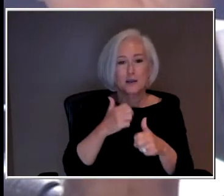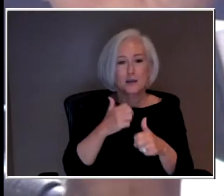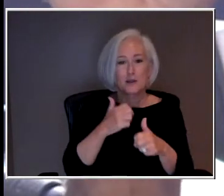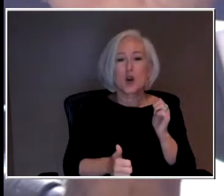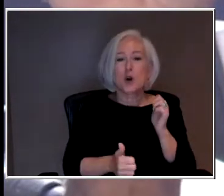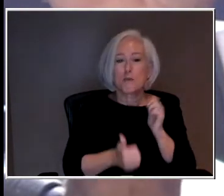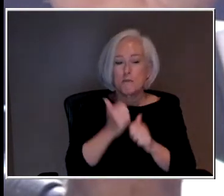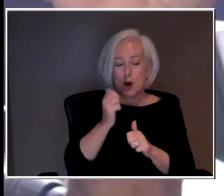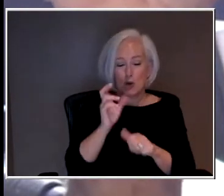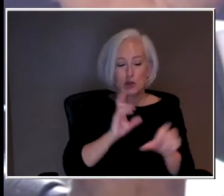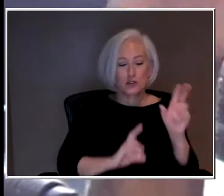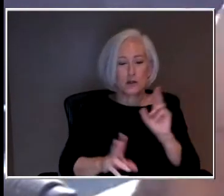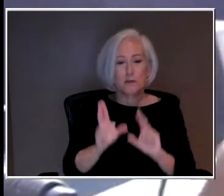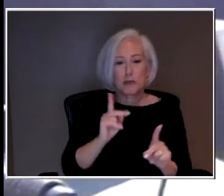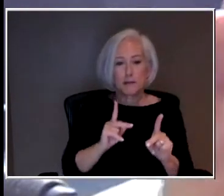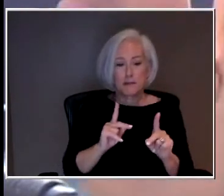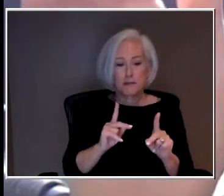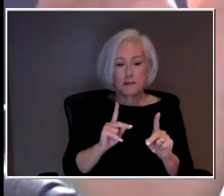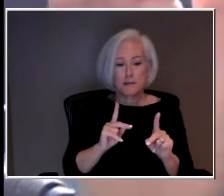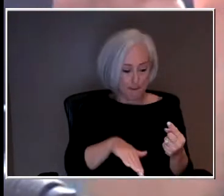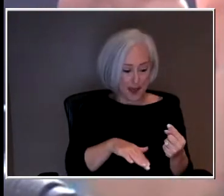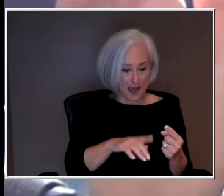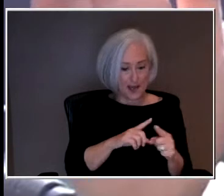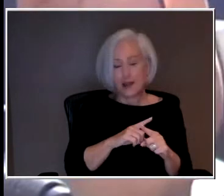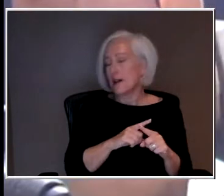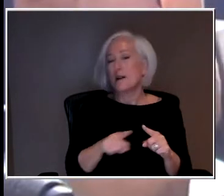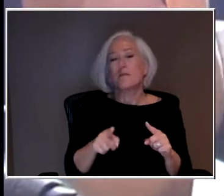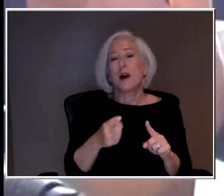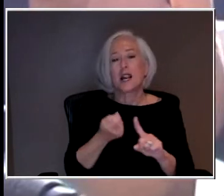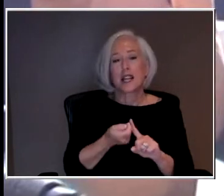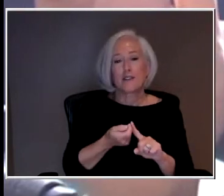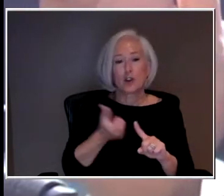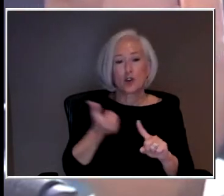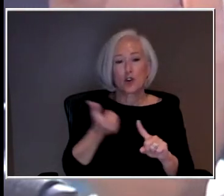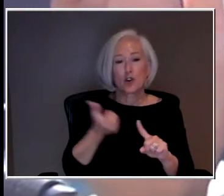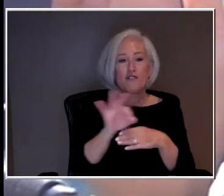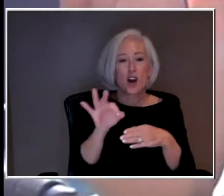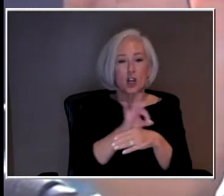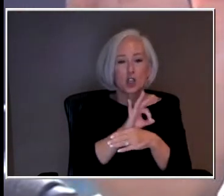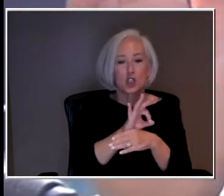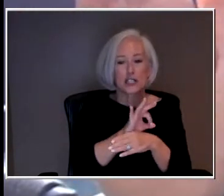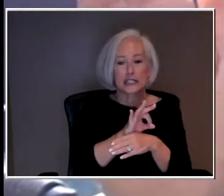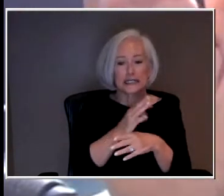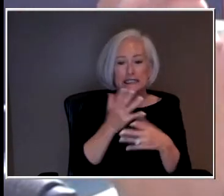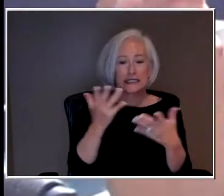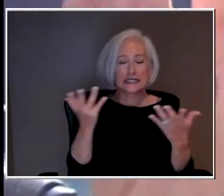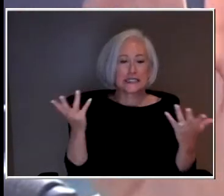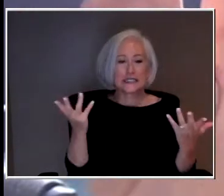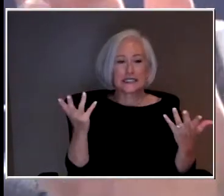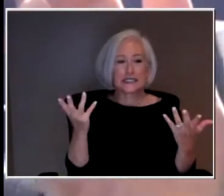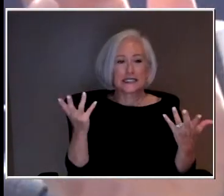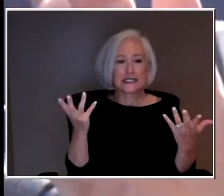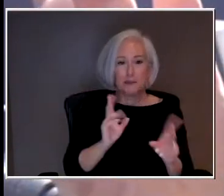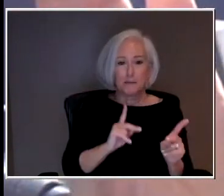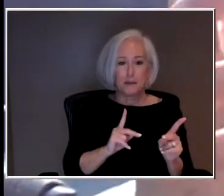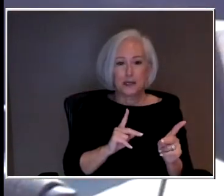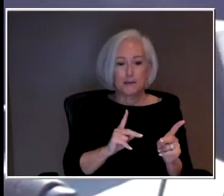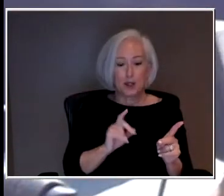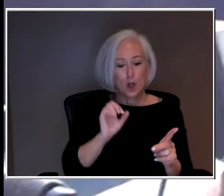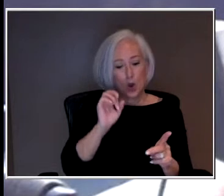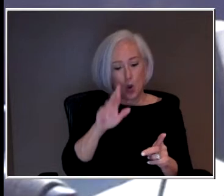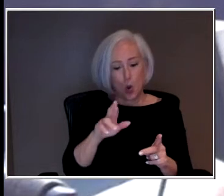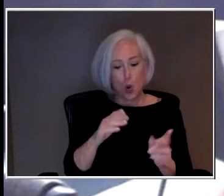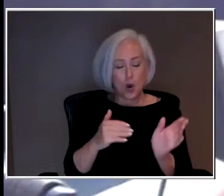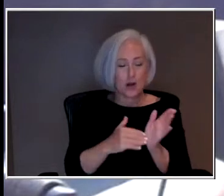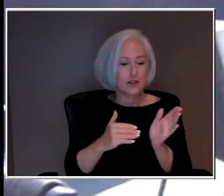people, pain is a bad thing, but if you take away the function, there's, that's something people, really, physicians or patients really